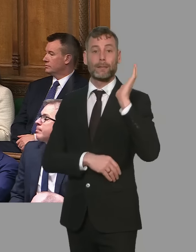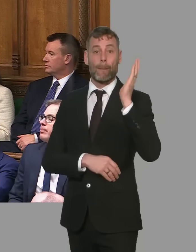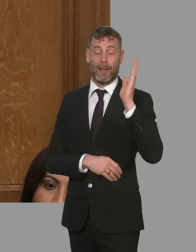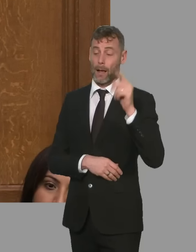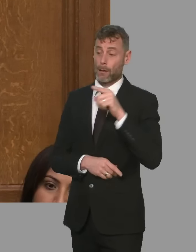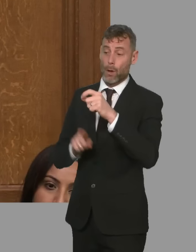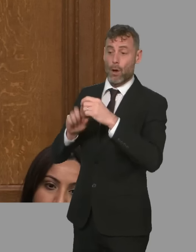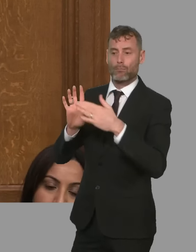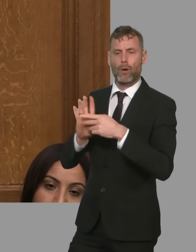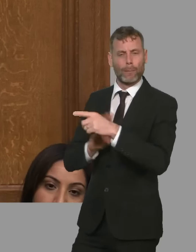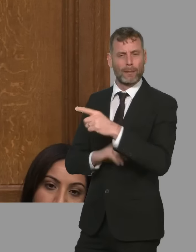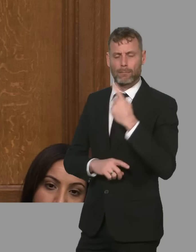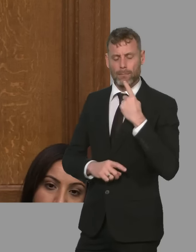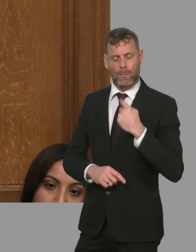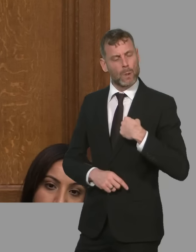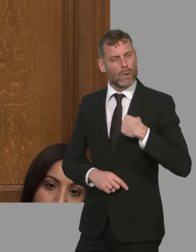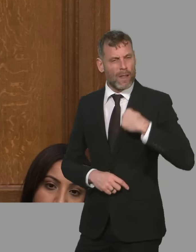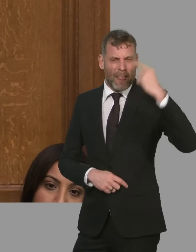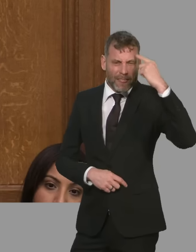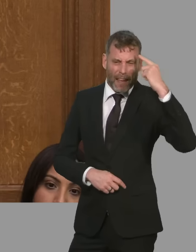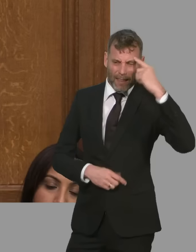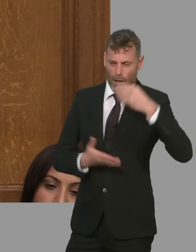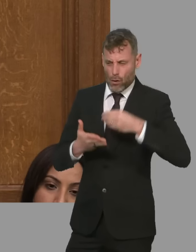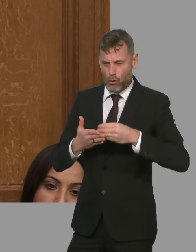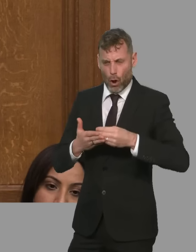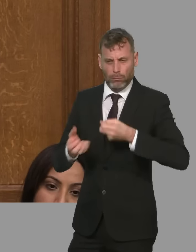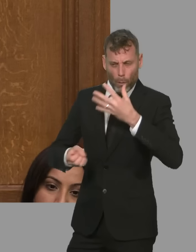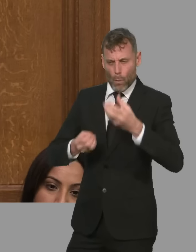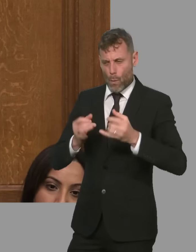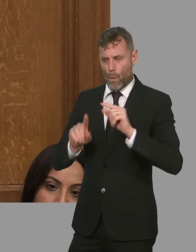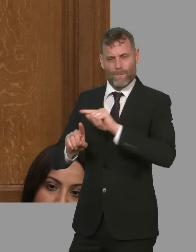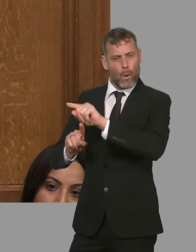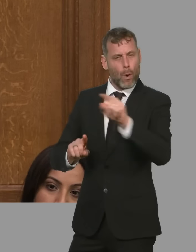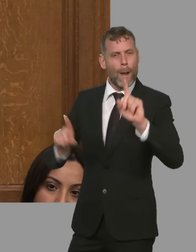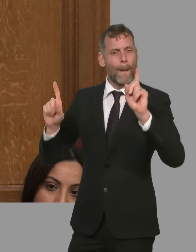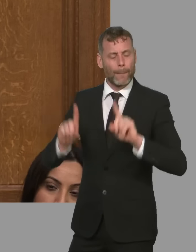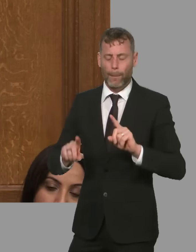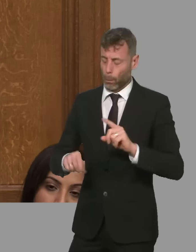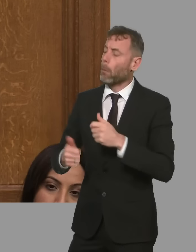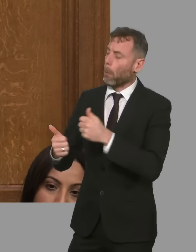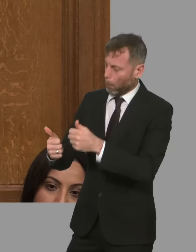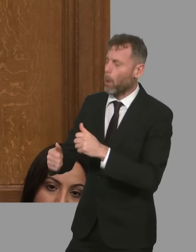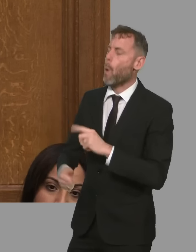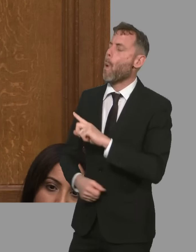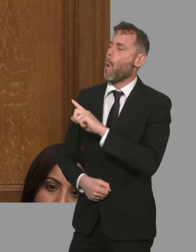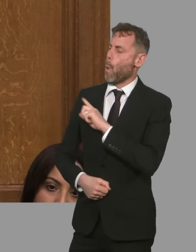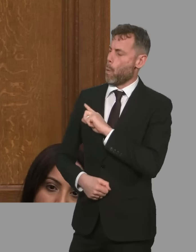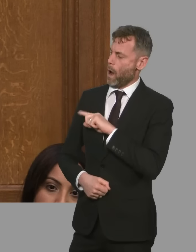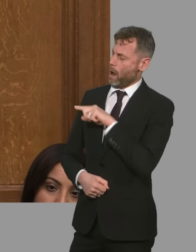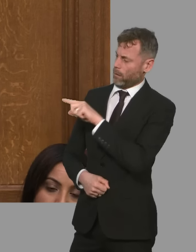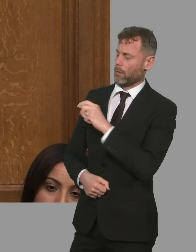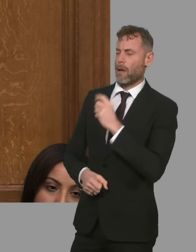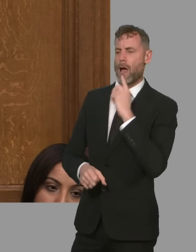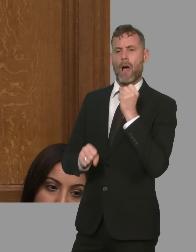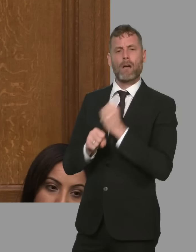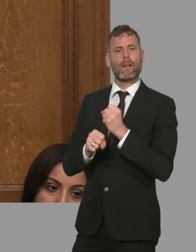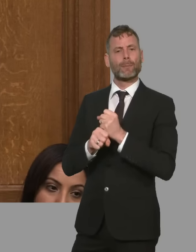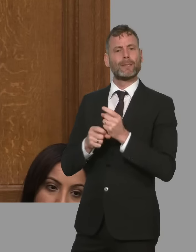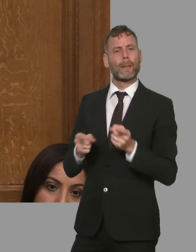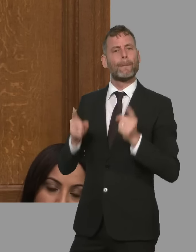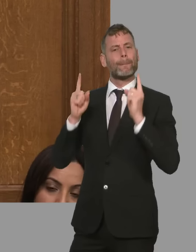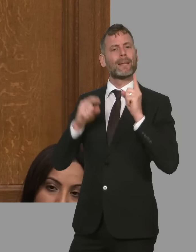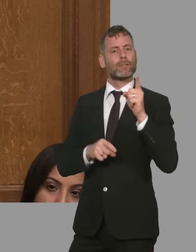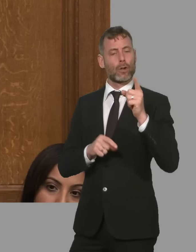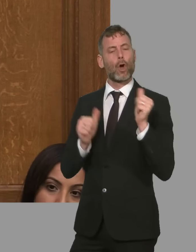he explain why he allowed his government minister to give permission to reform-led